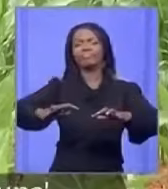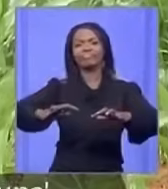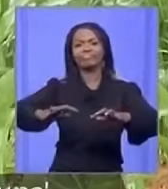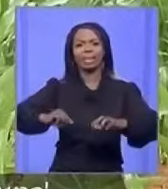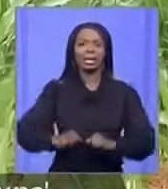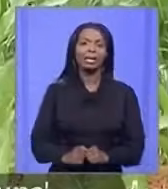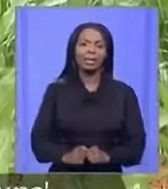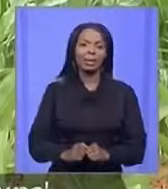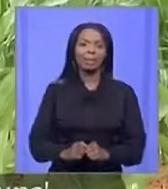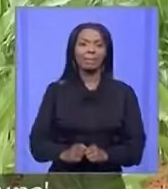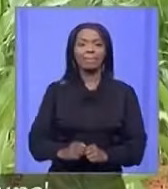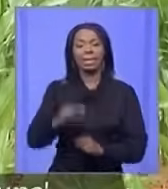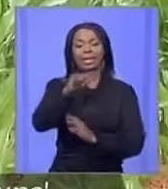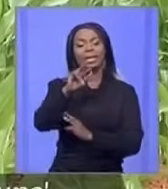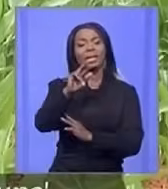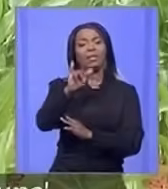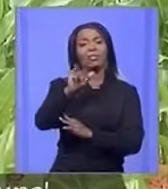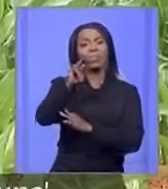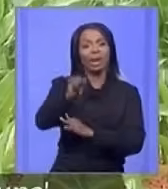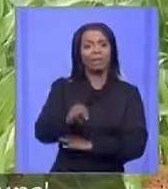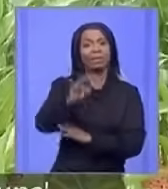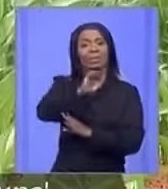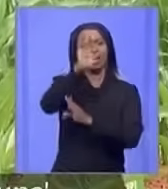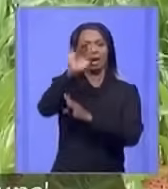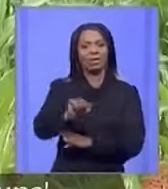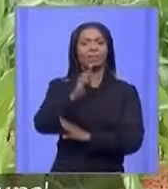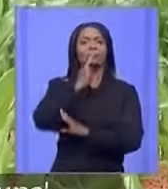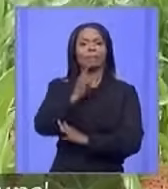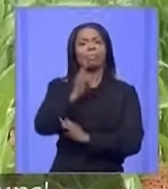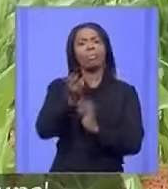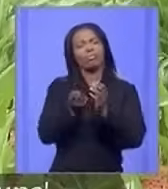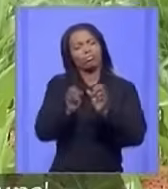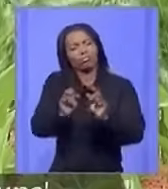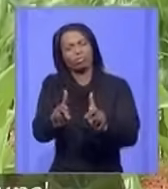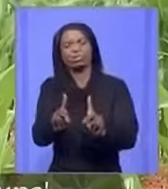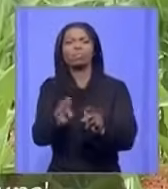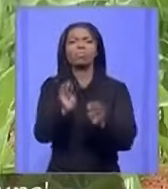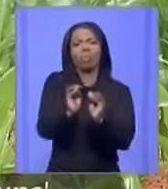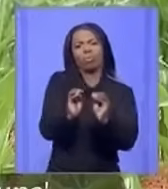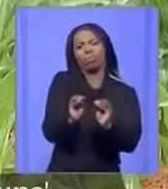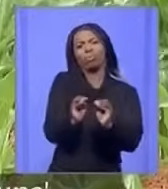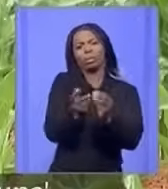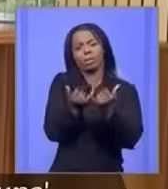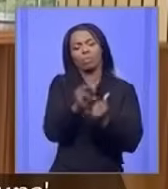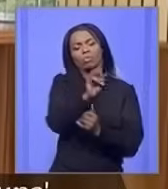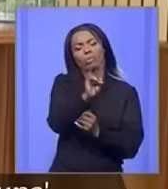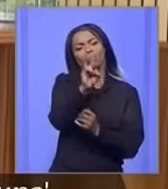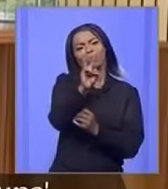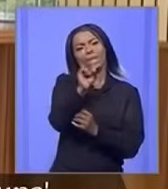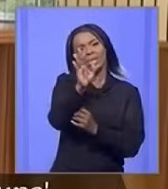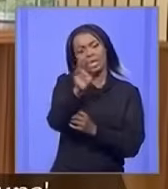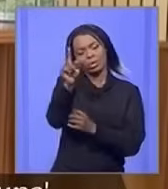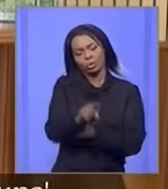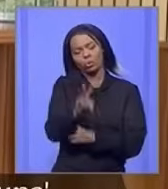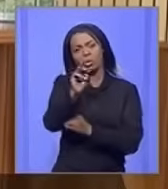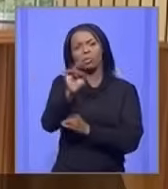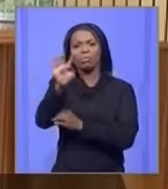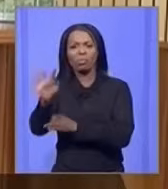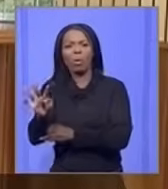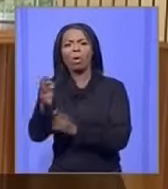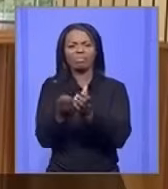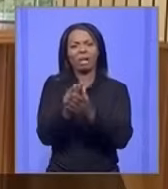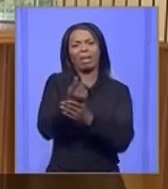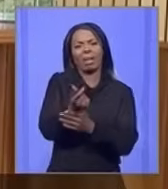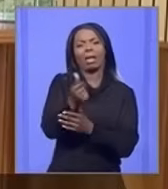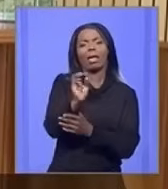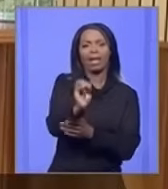South Africa e re hona le kgolo tlhahisong ya temo ya sehla sena sa 2023 le 24. This year has been a good year